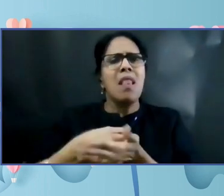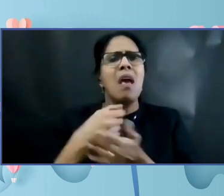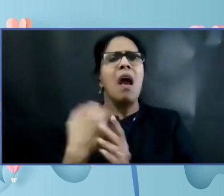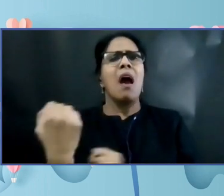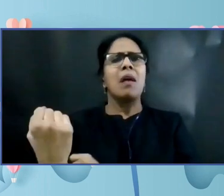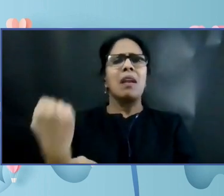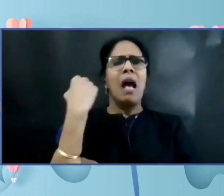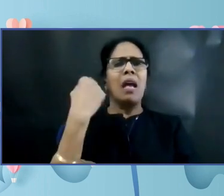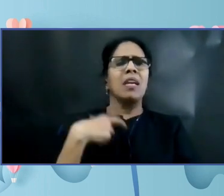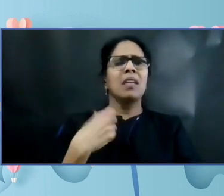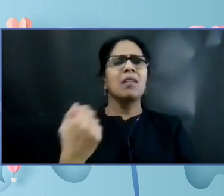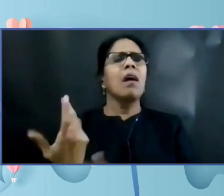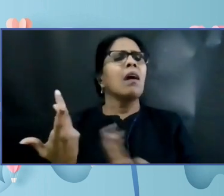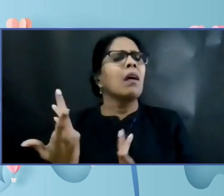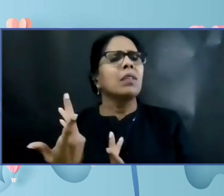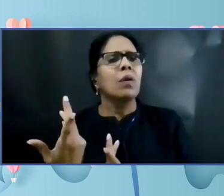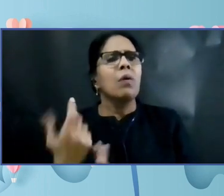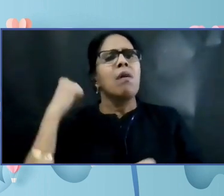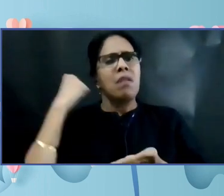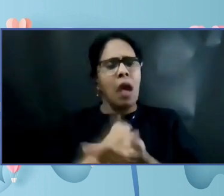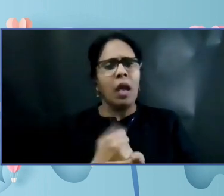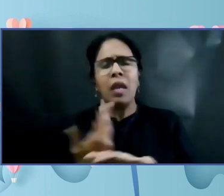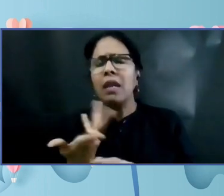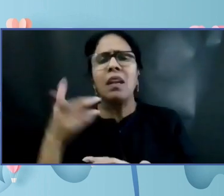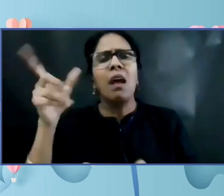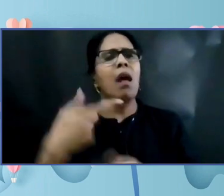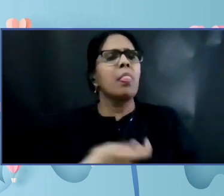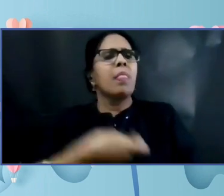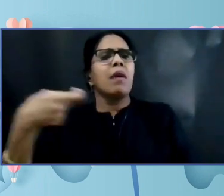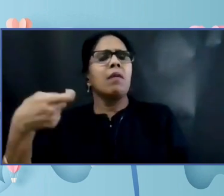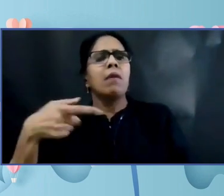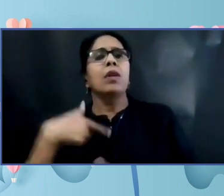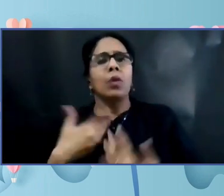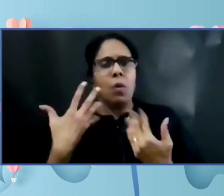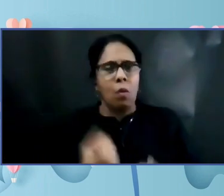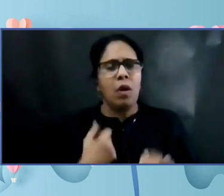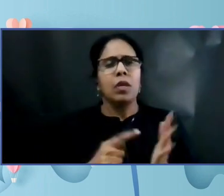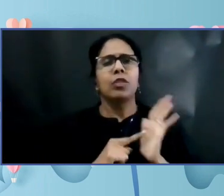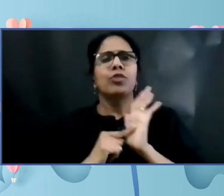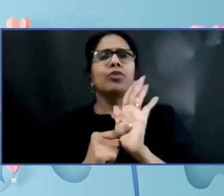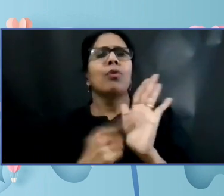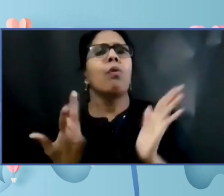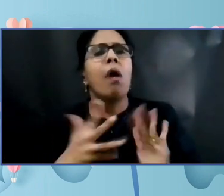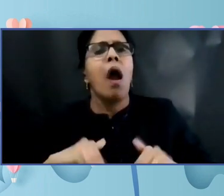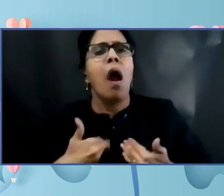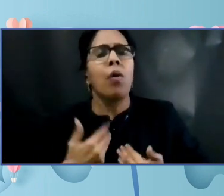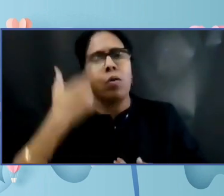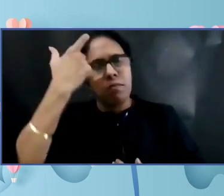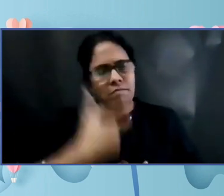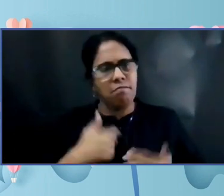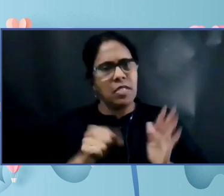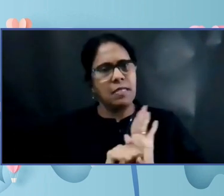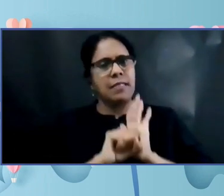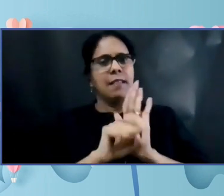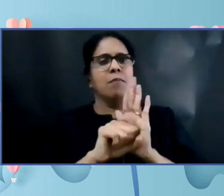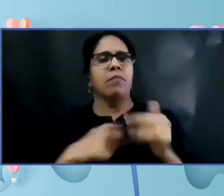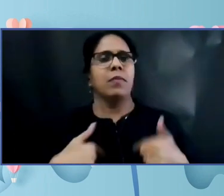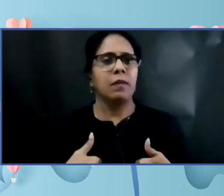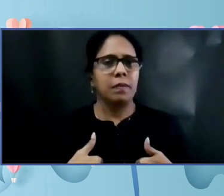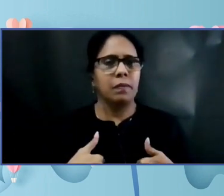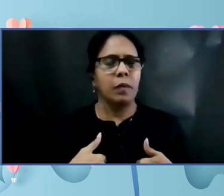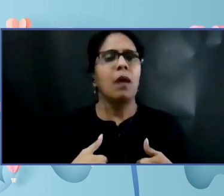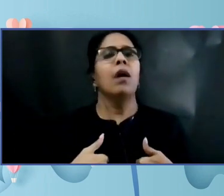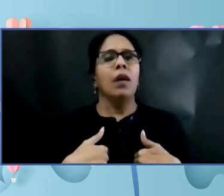I believe the best way we can show this is true is by leading by example. We as